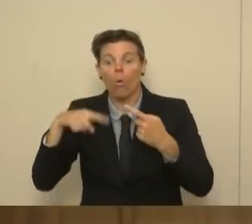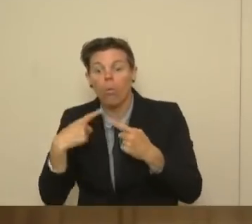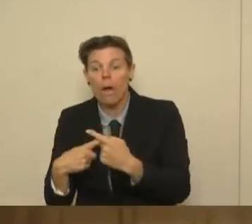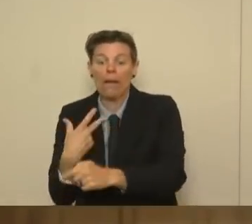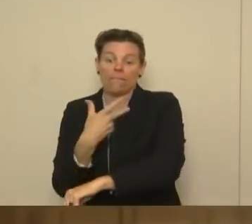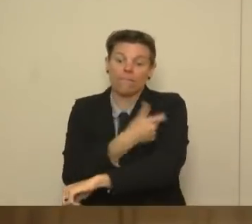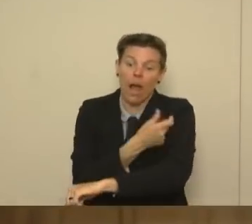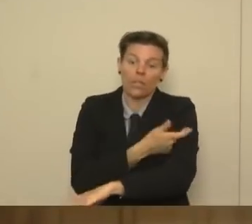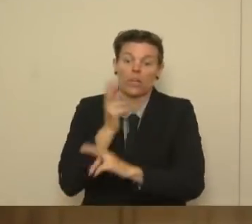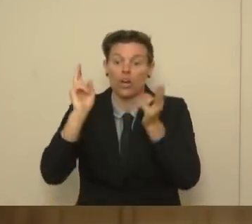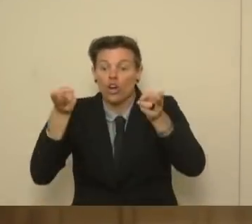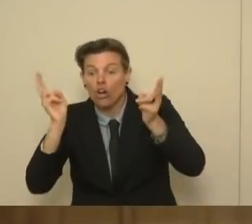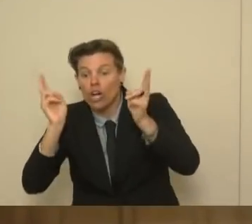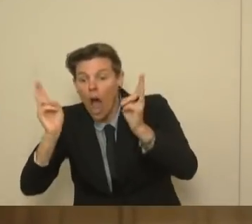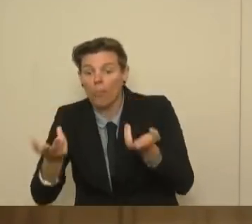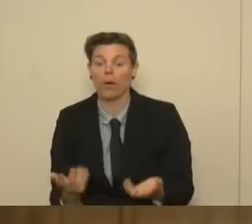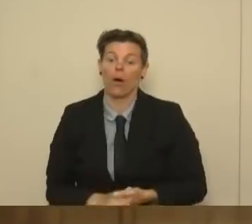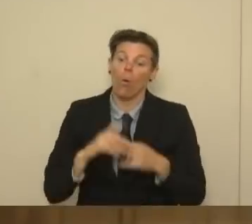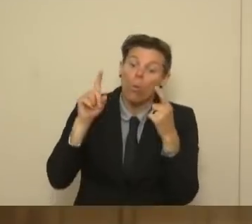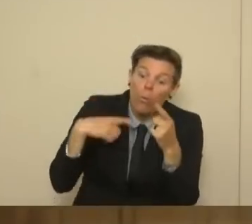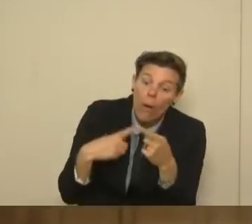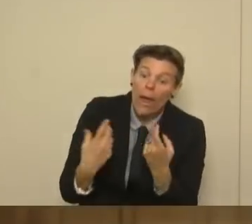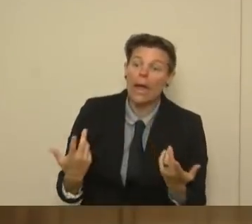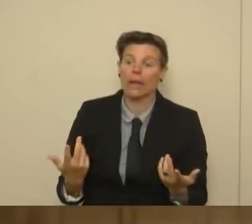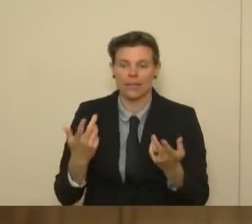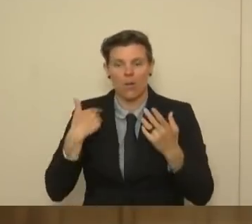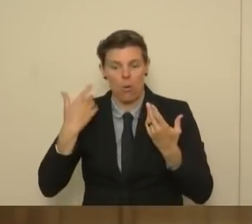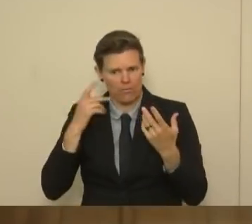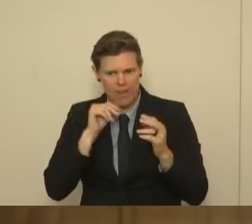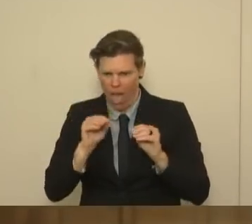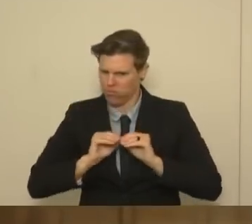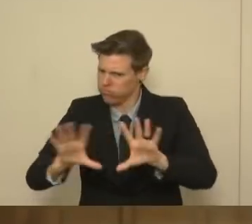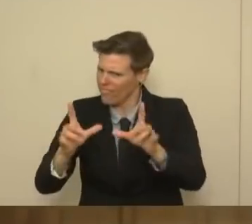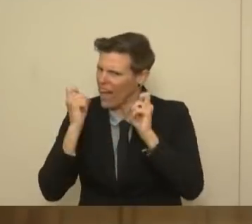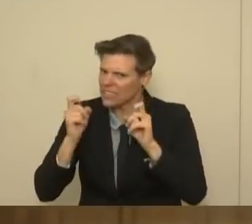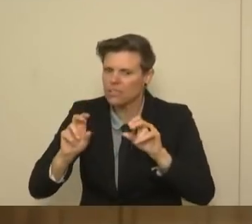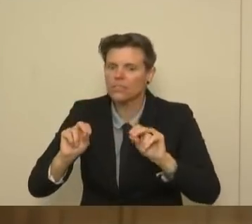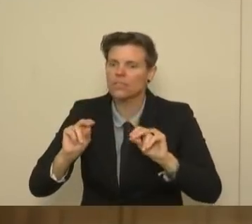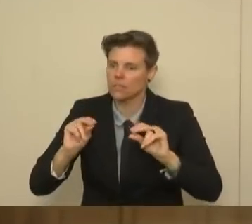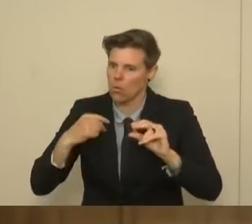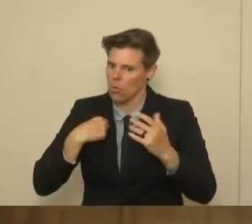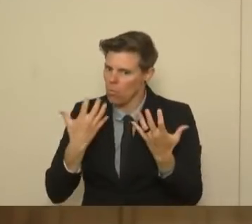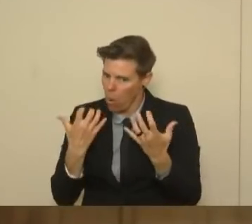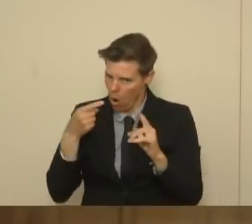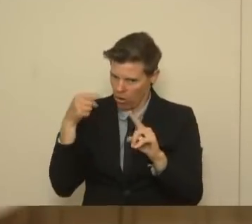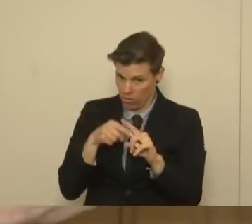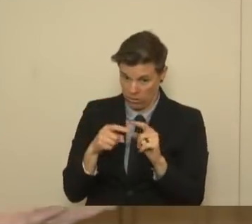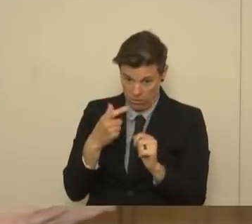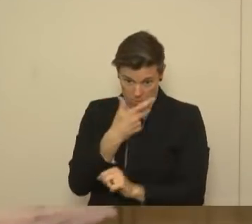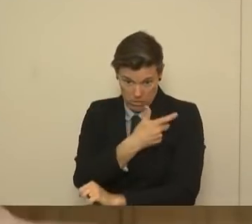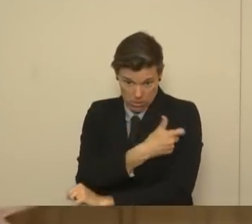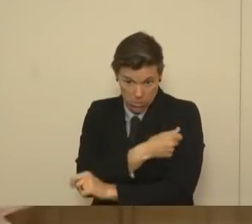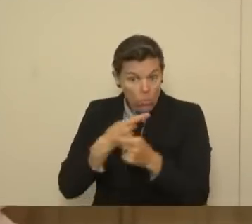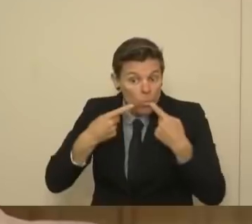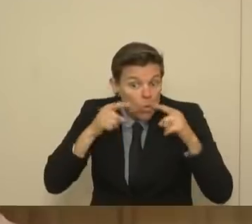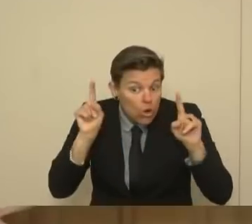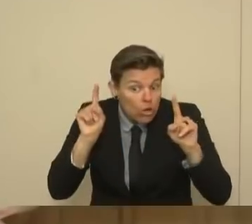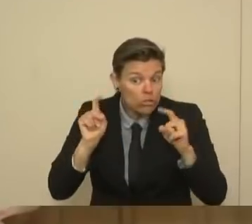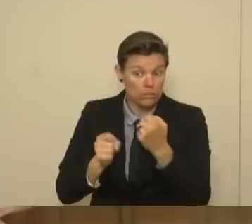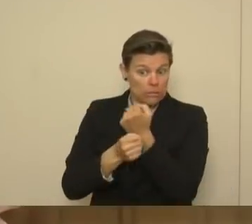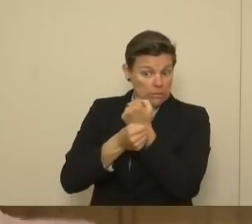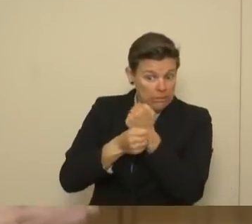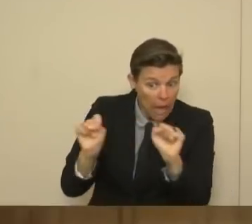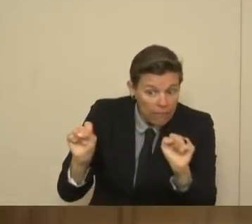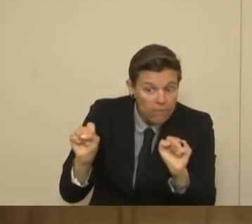do it. We want a safe vaccine. A couple quick points. One is the supply. If we have a huge supply of the vaccine